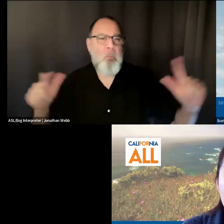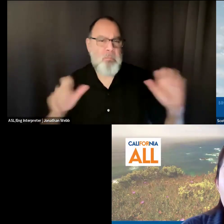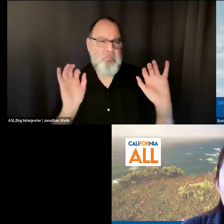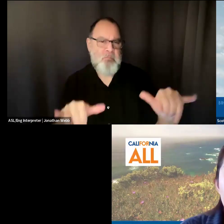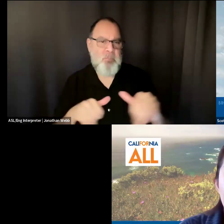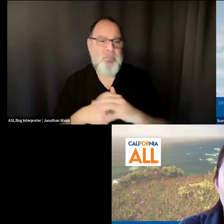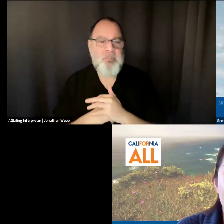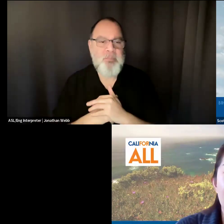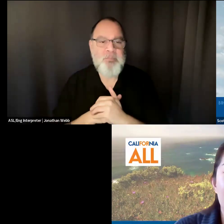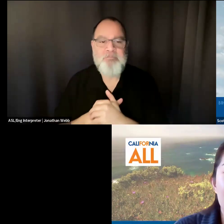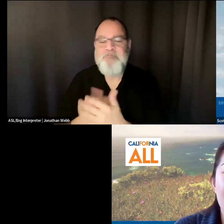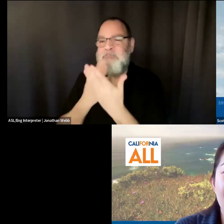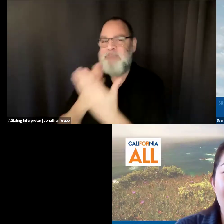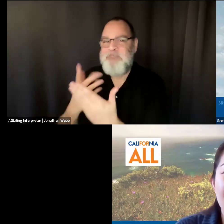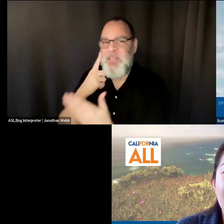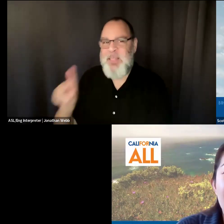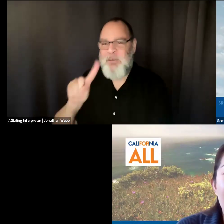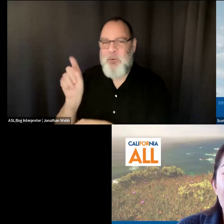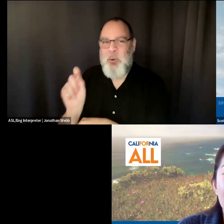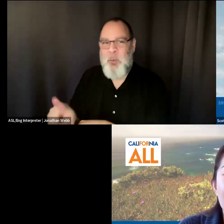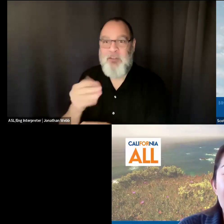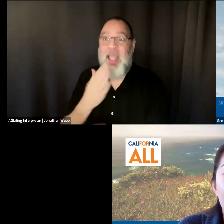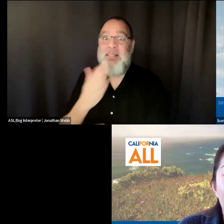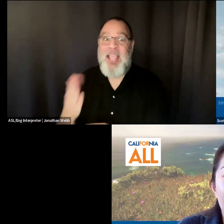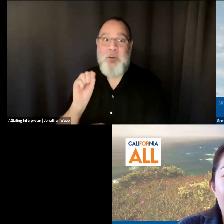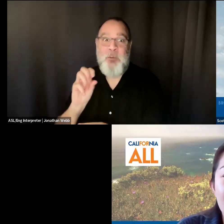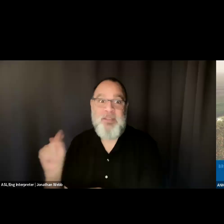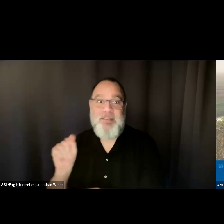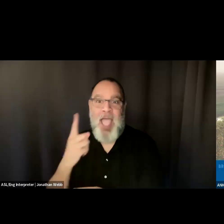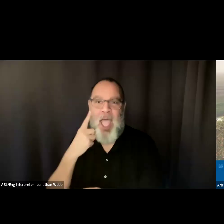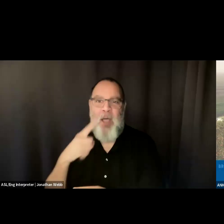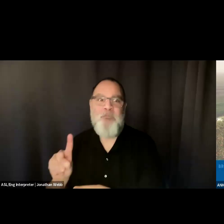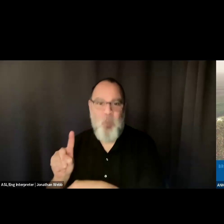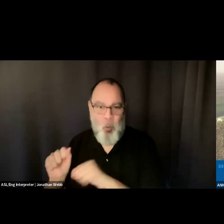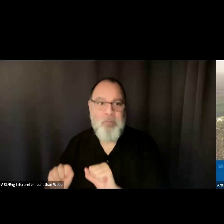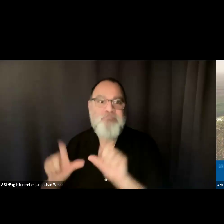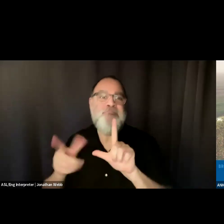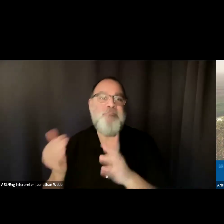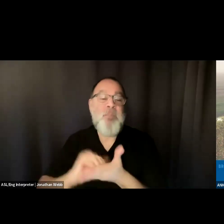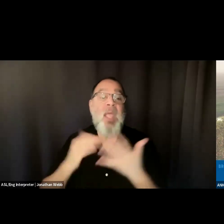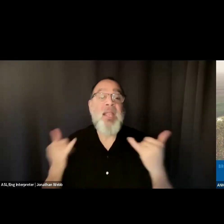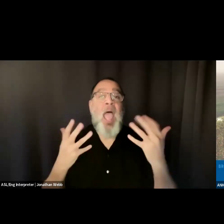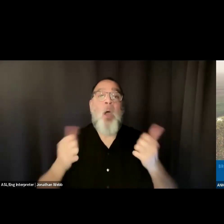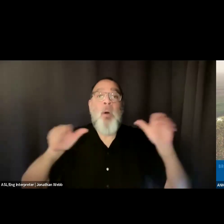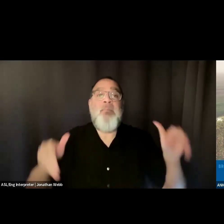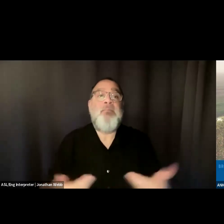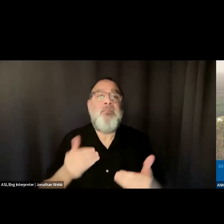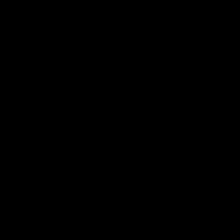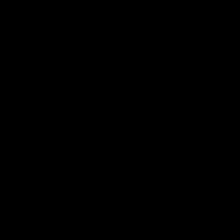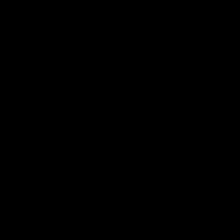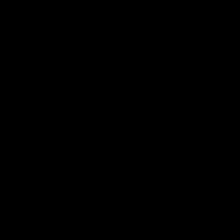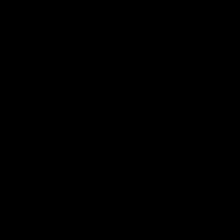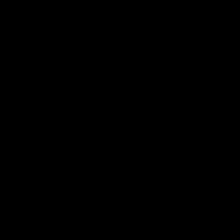Thanks for the question, and thanks, Scott, for hopping back on. Next, I would like to introduce Sean Doherty, principal at